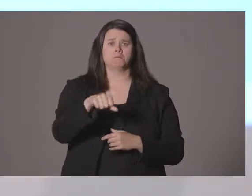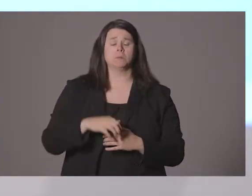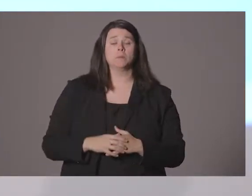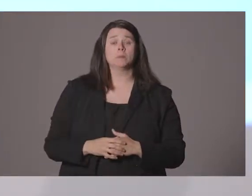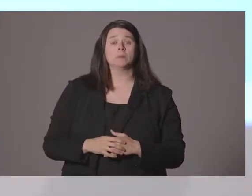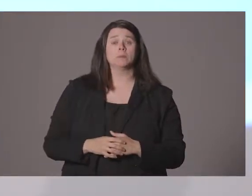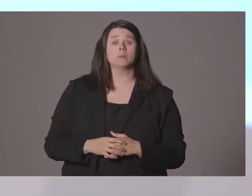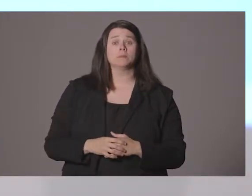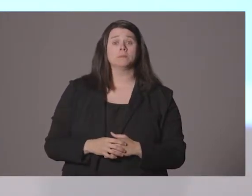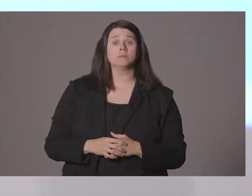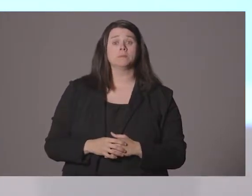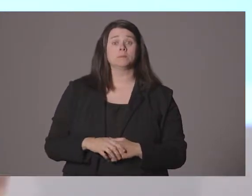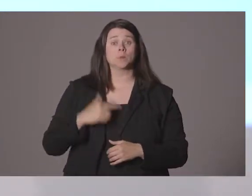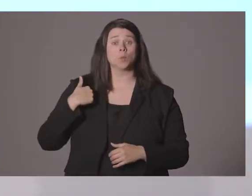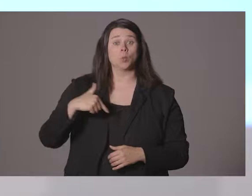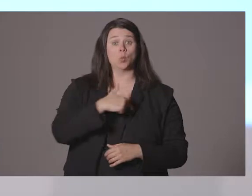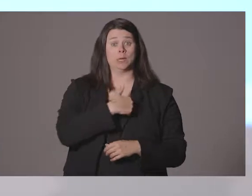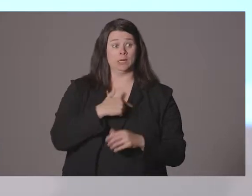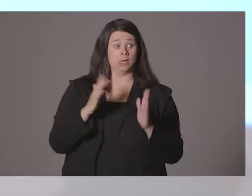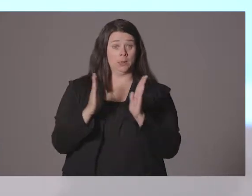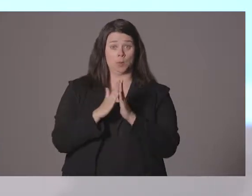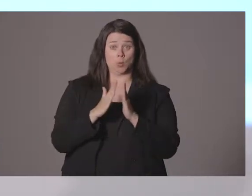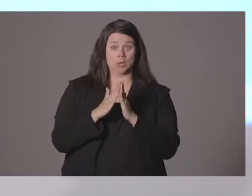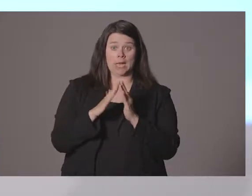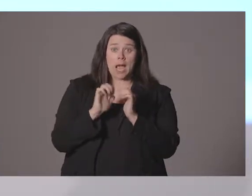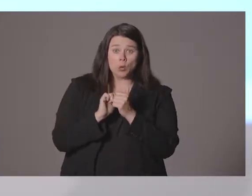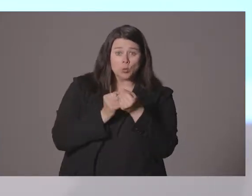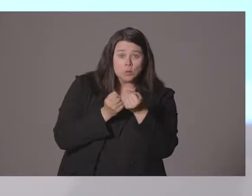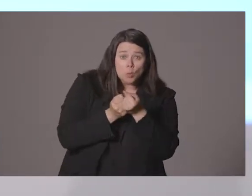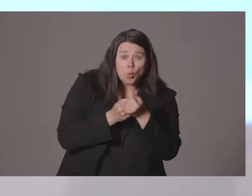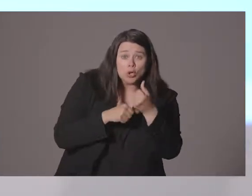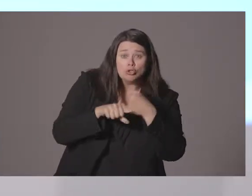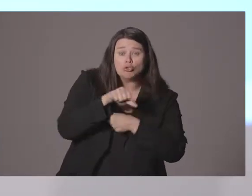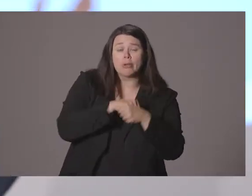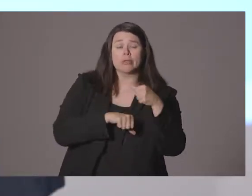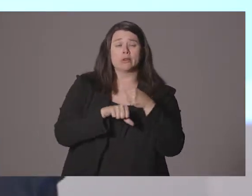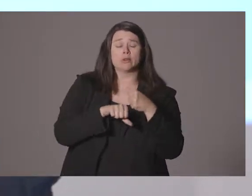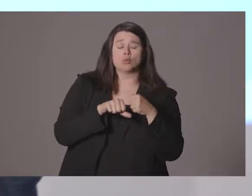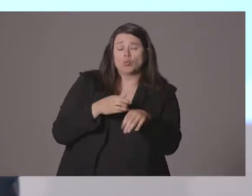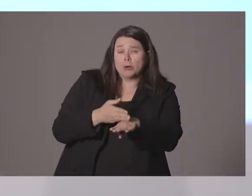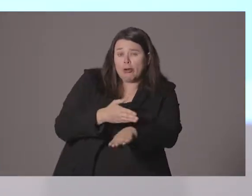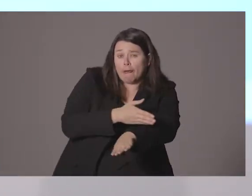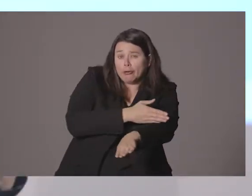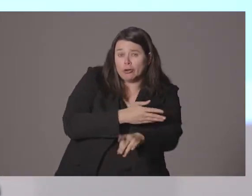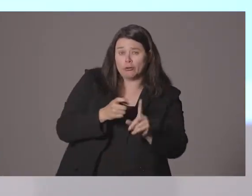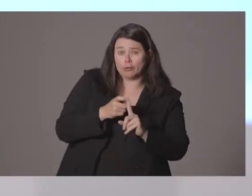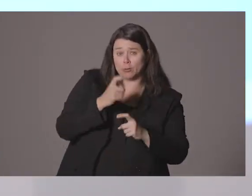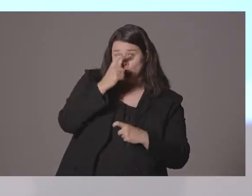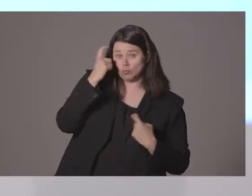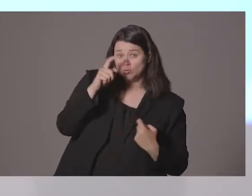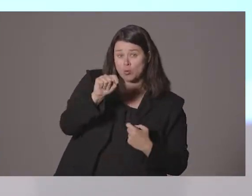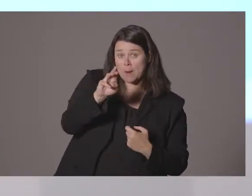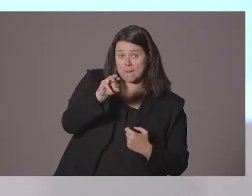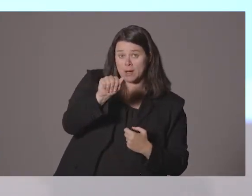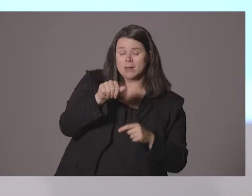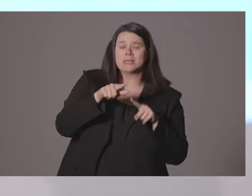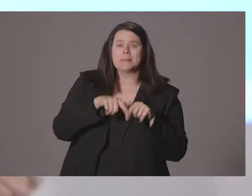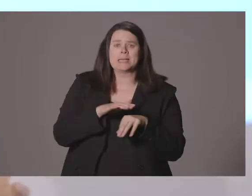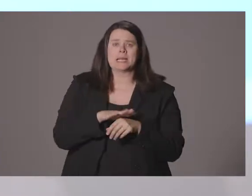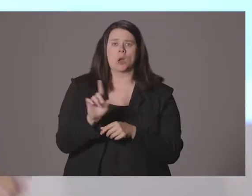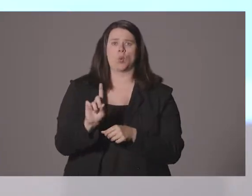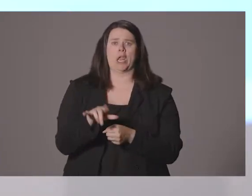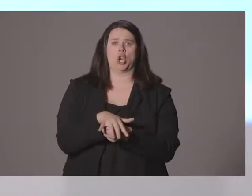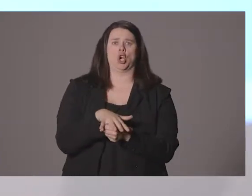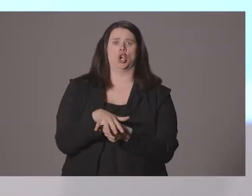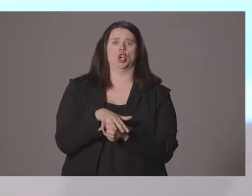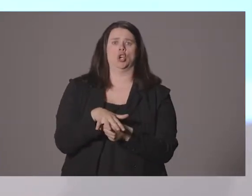learn how to support each other through trauma is place-specific. The medicines and the things that people use